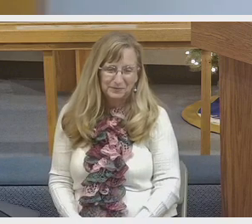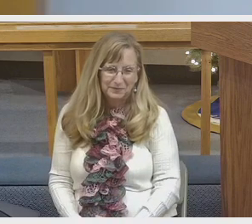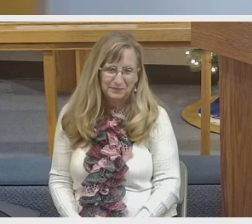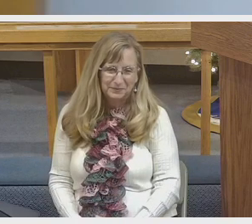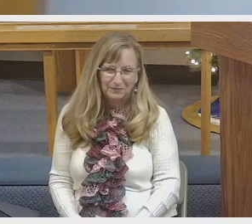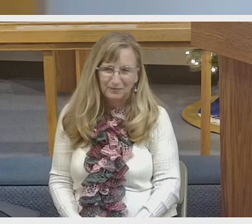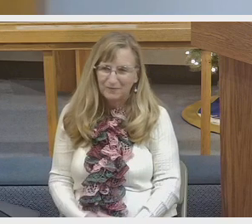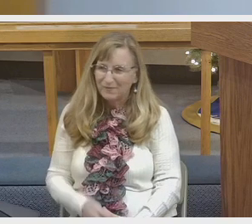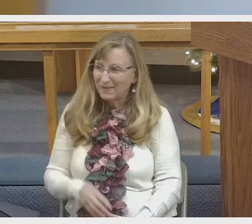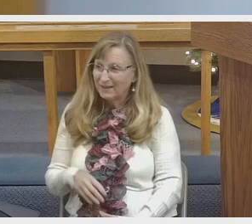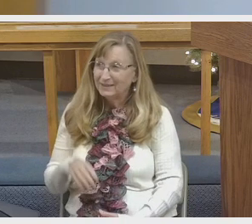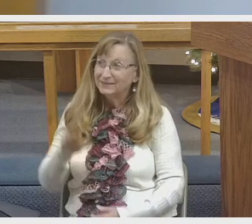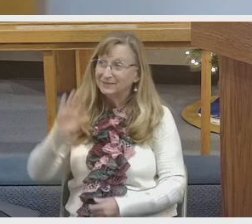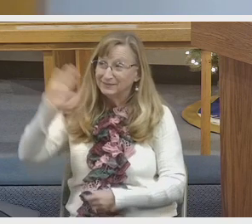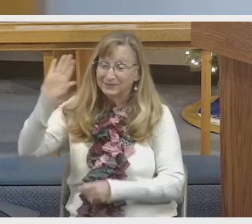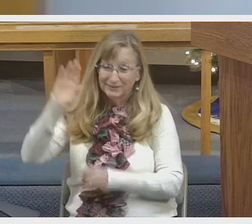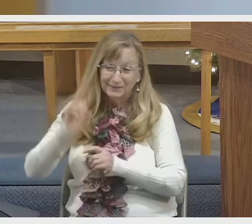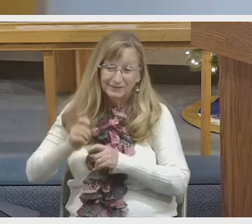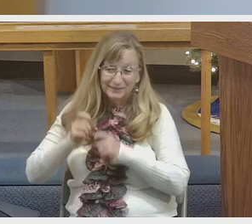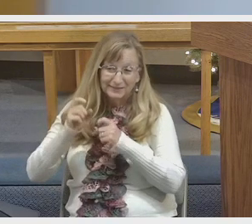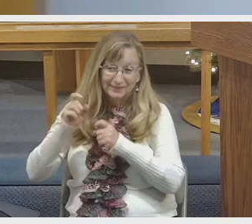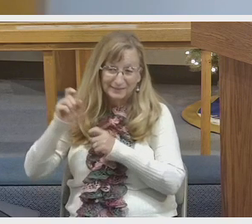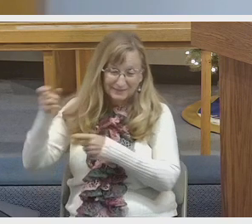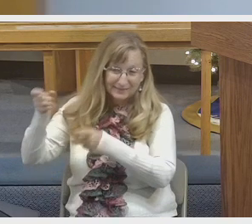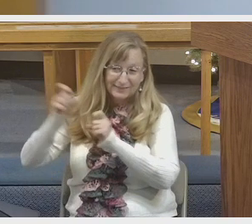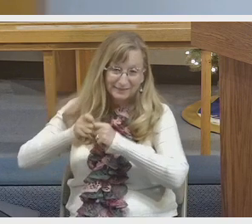And it's yours.